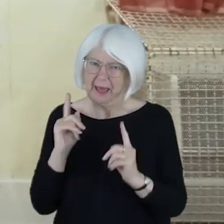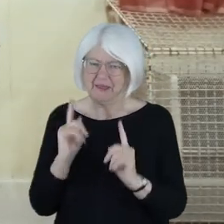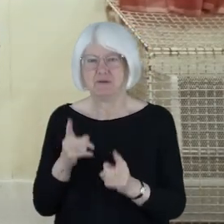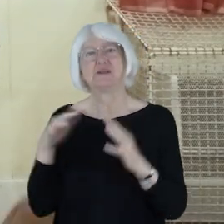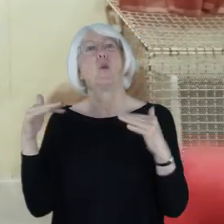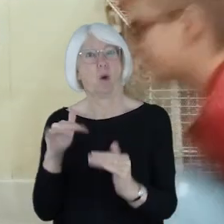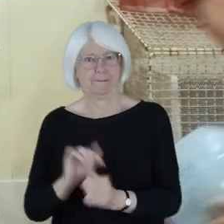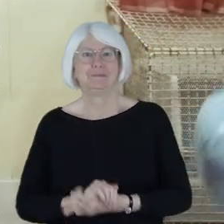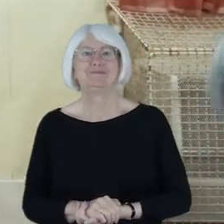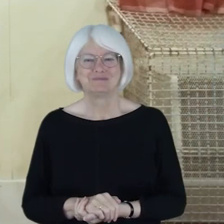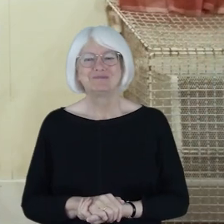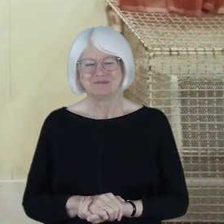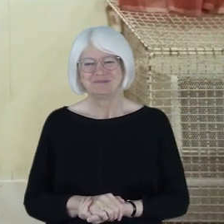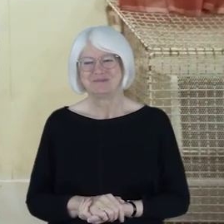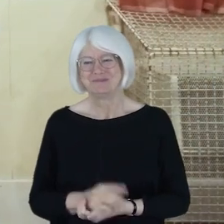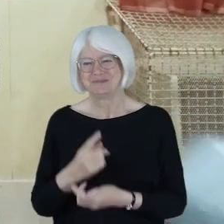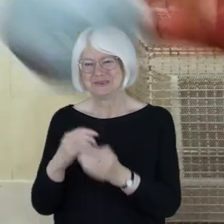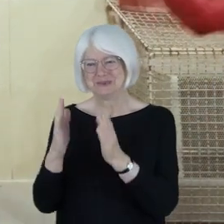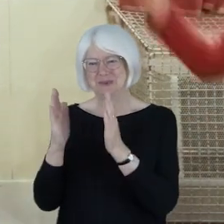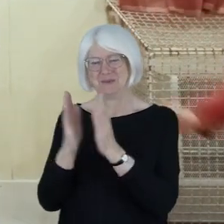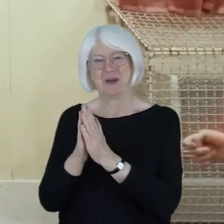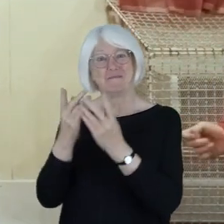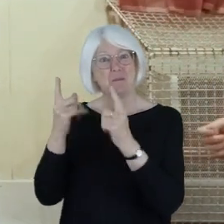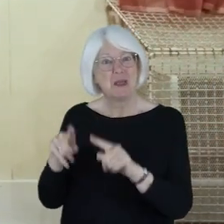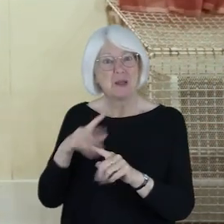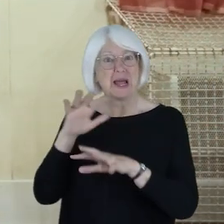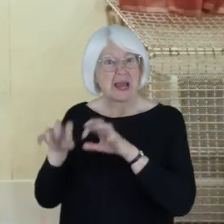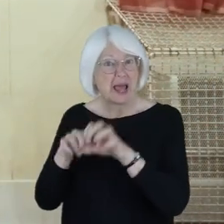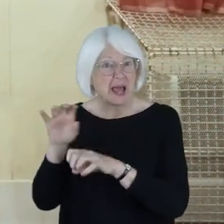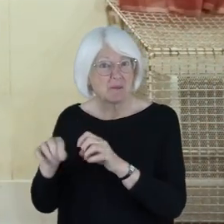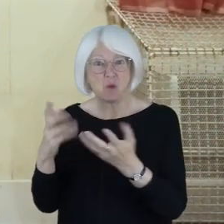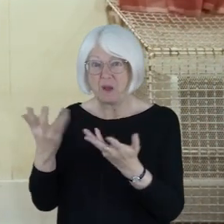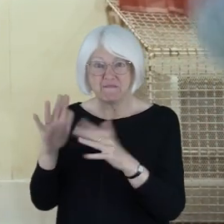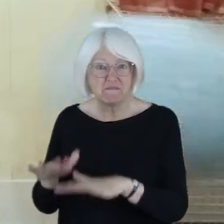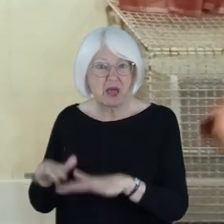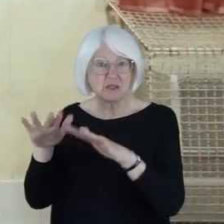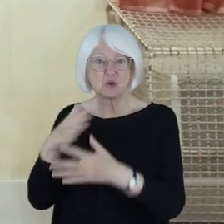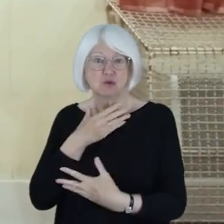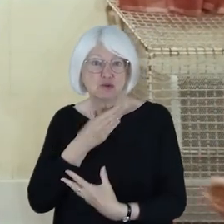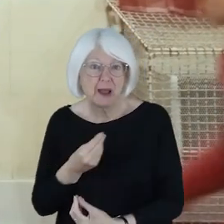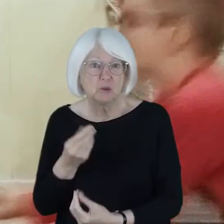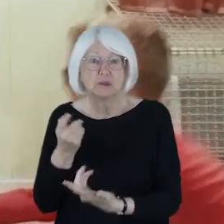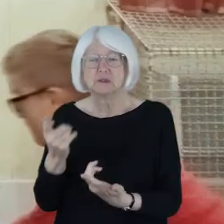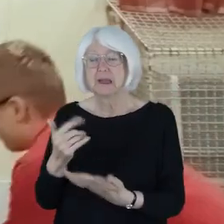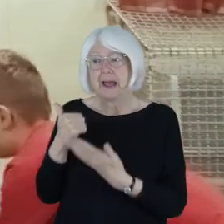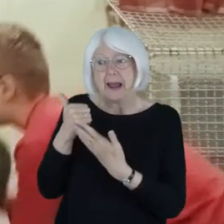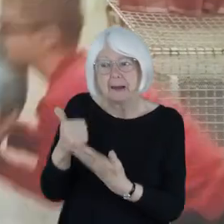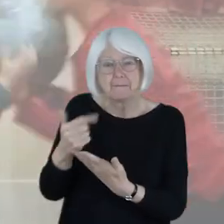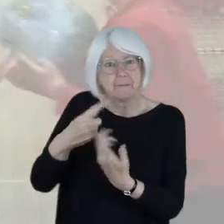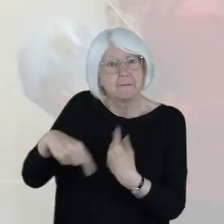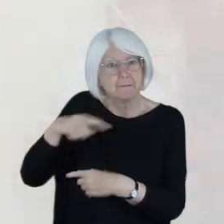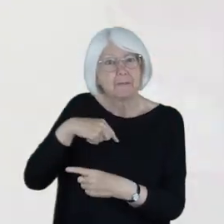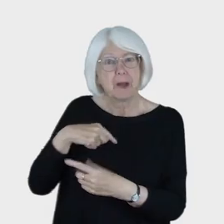there is war. We pray for people and animals where there are floods or droughts. Help us to help them by sharing what we